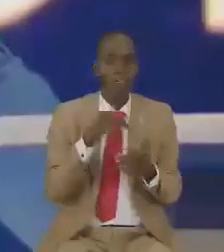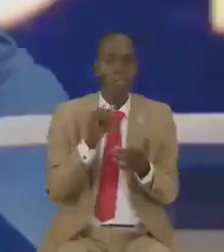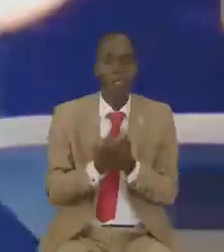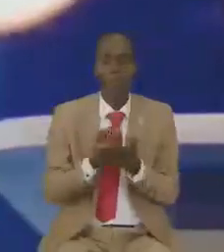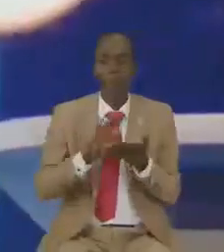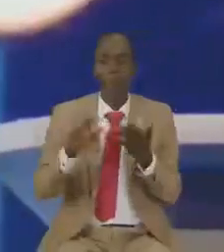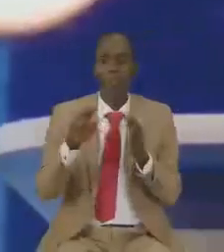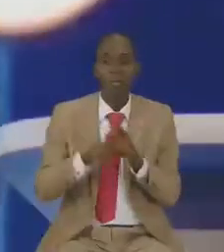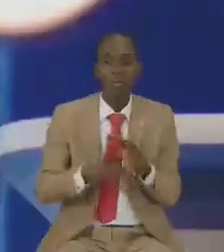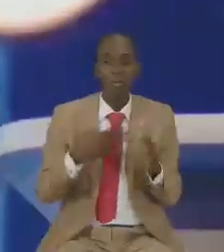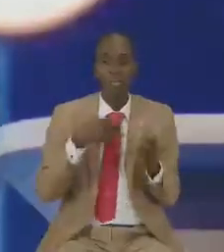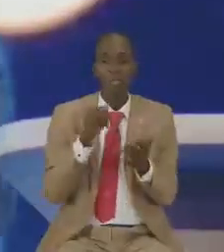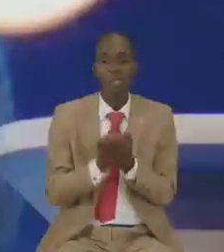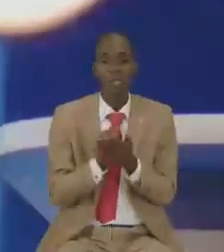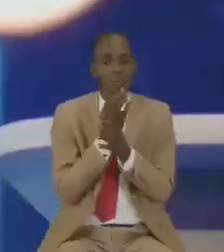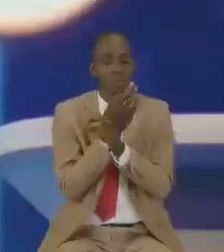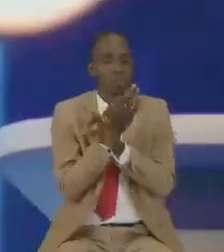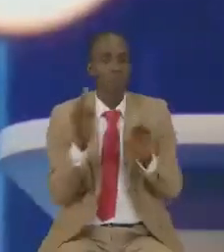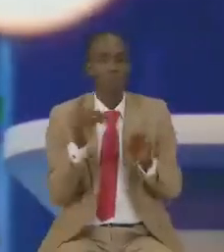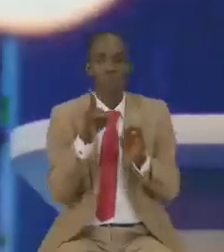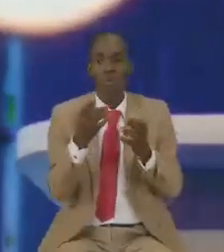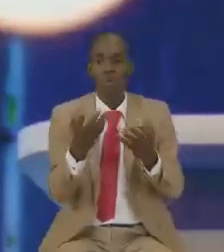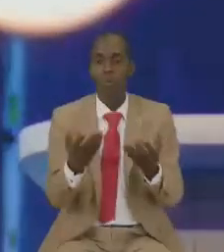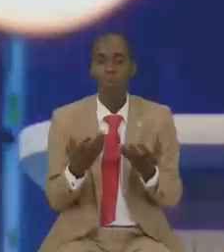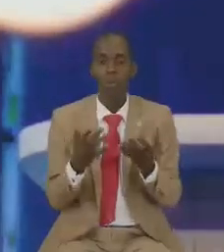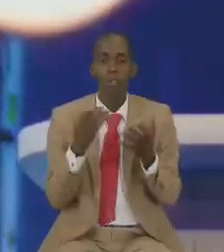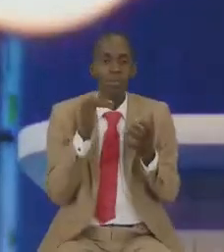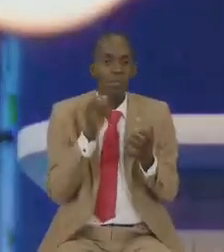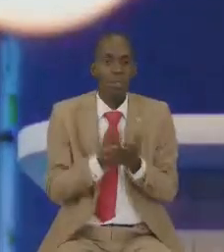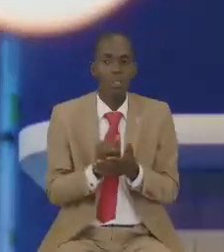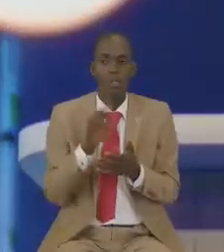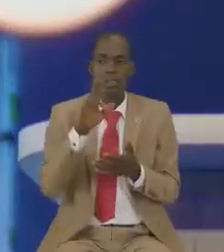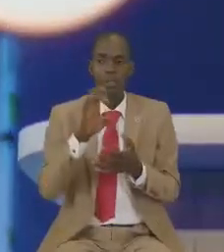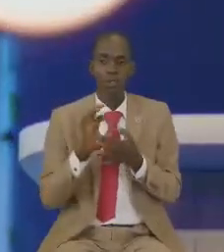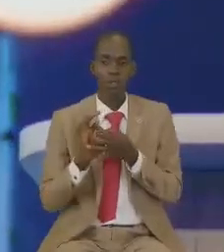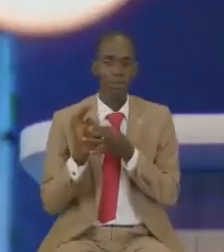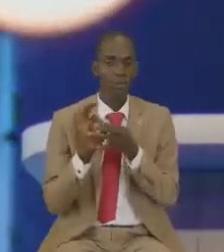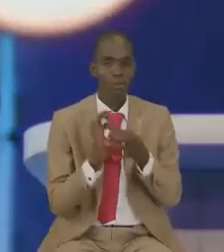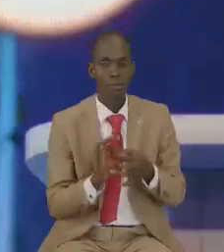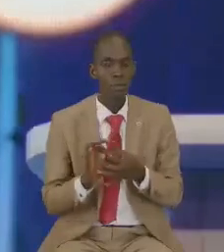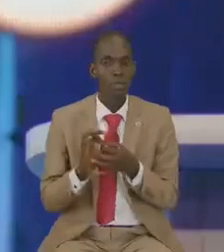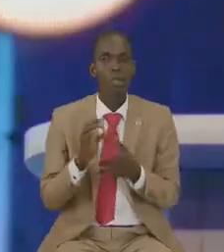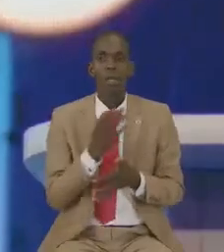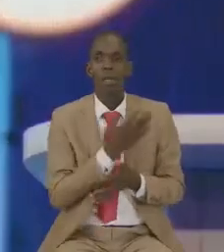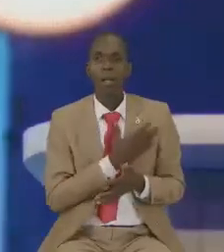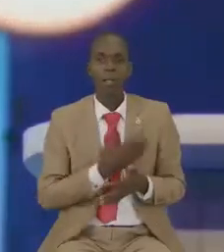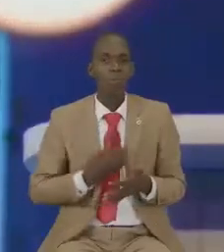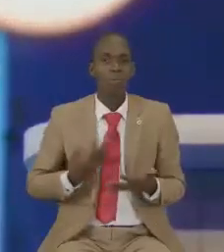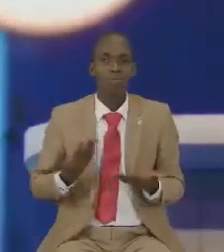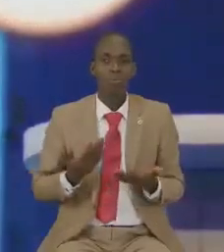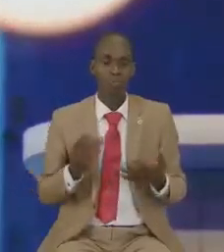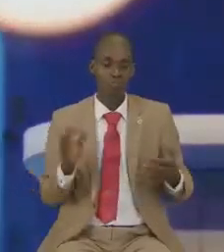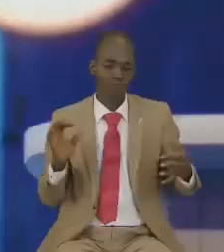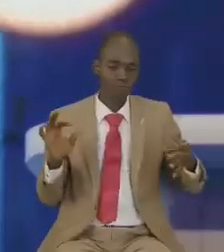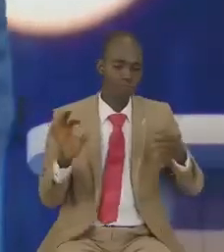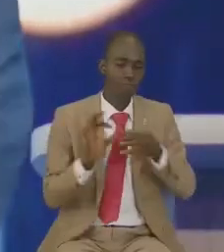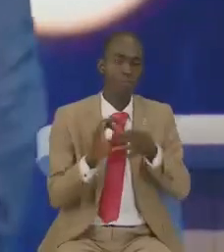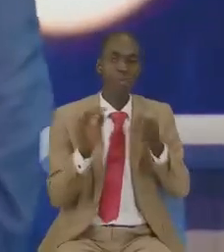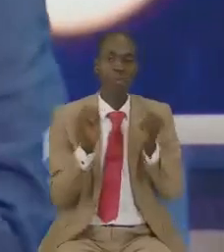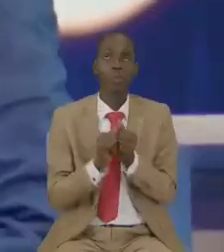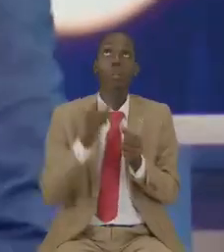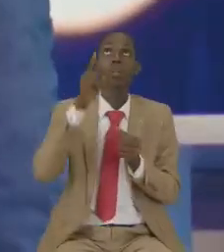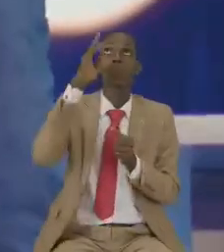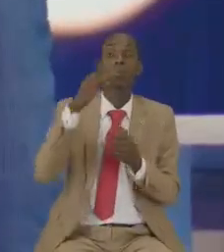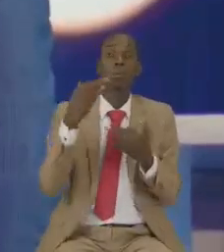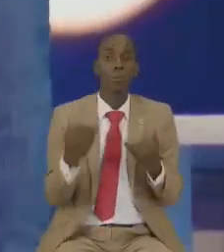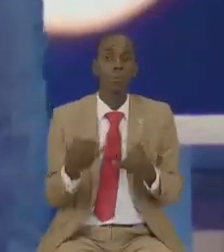that freedom, and you want that reconciliation and connection with God